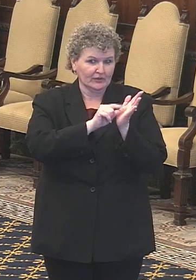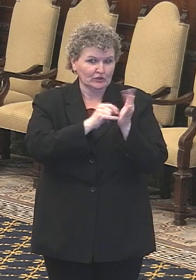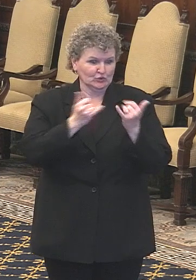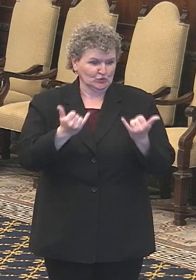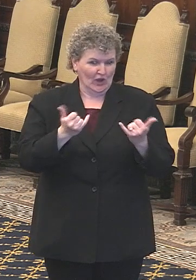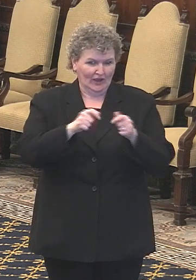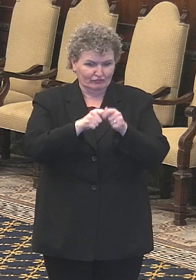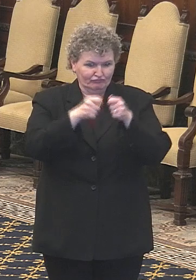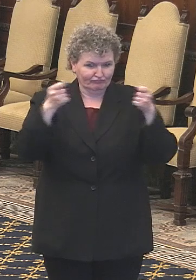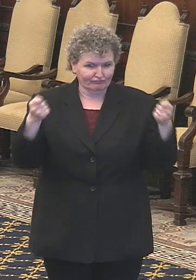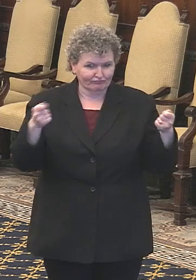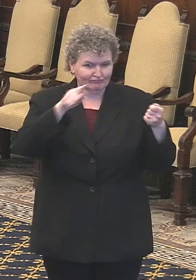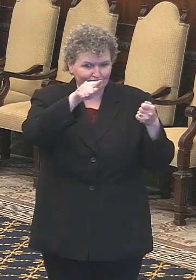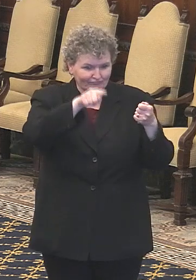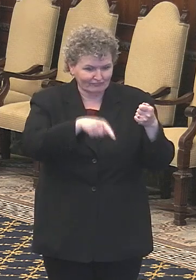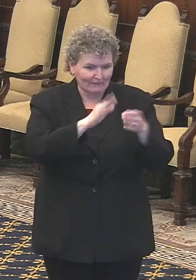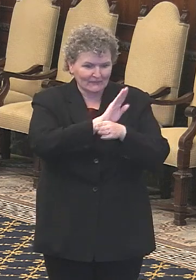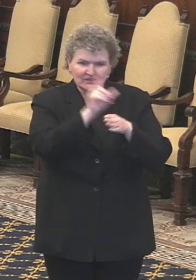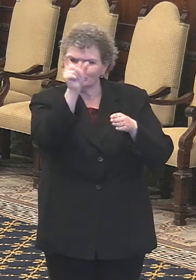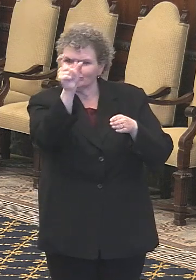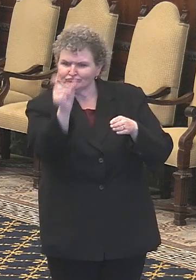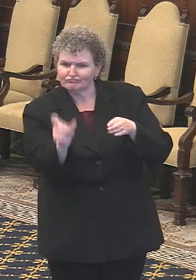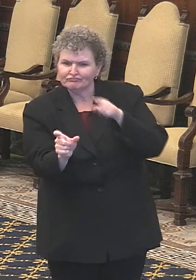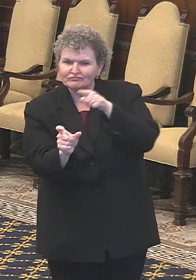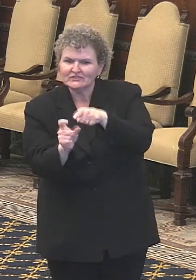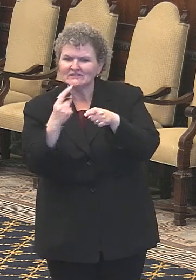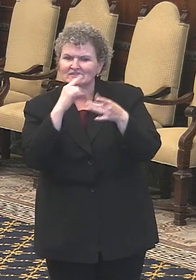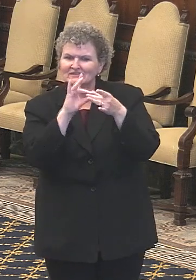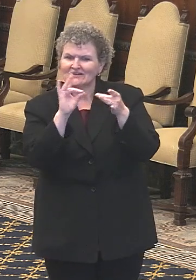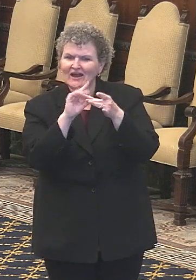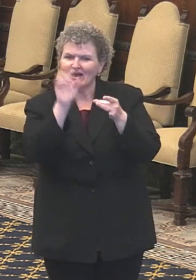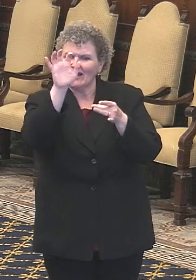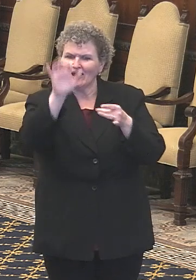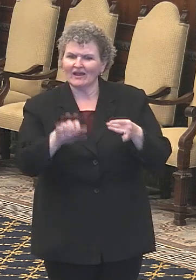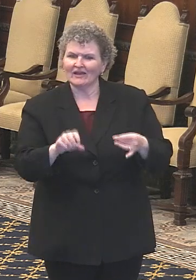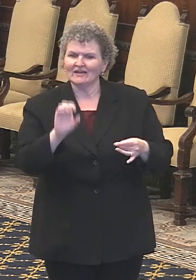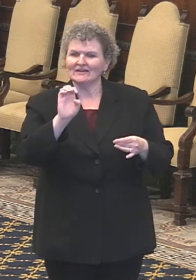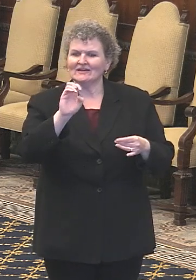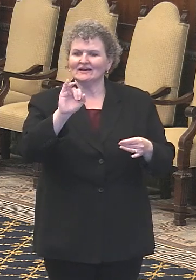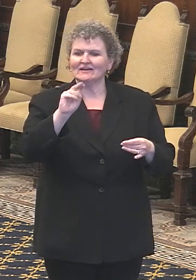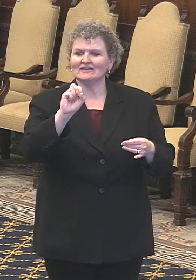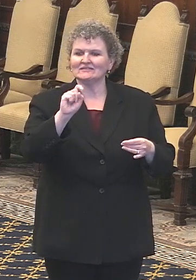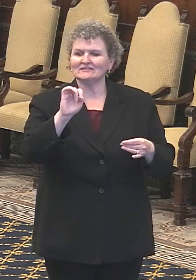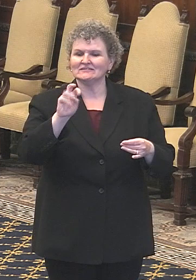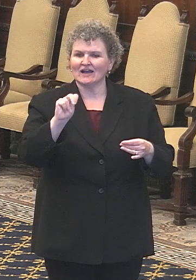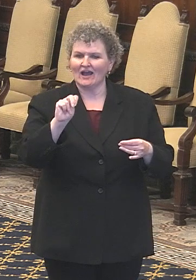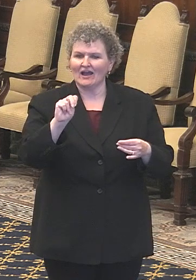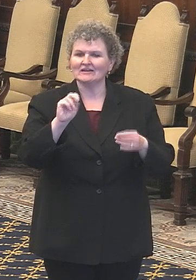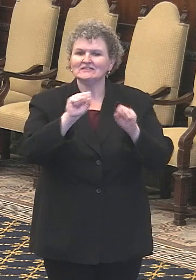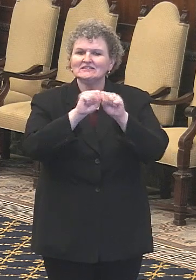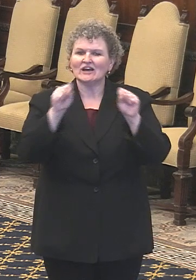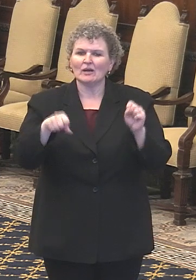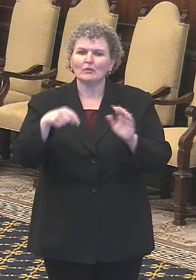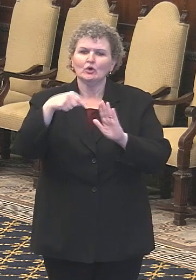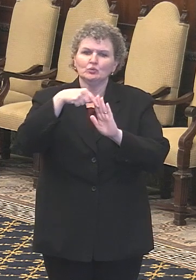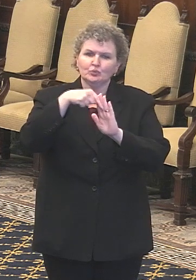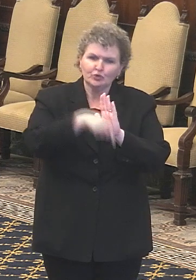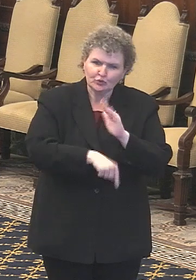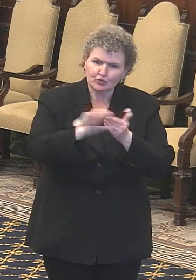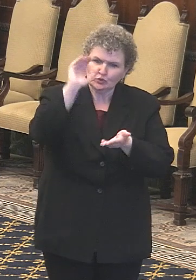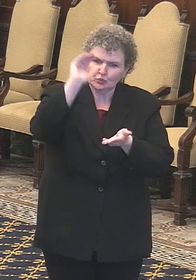business section is reporting that the Einstein system expects to lose $70 million by June. Have you tried